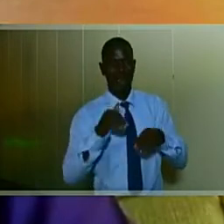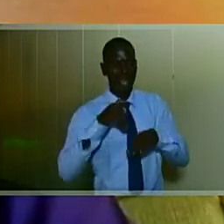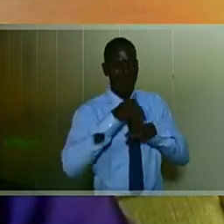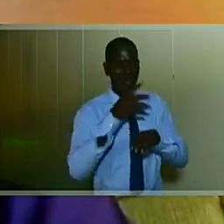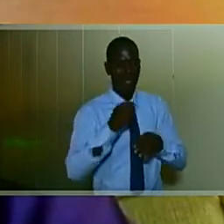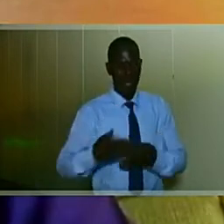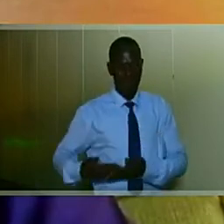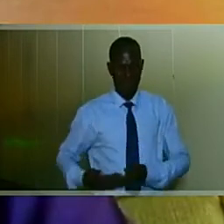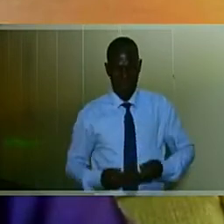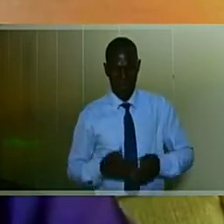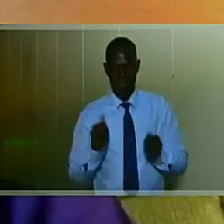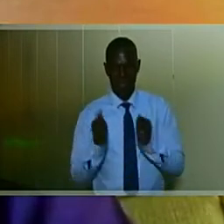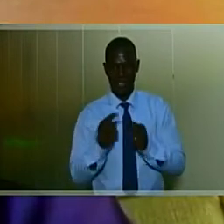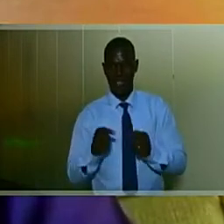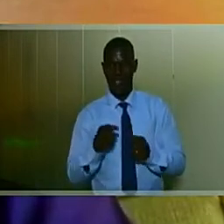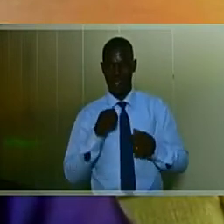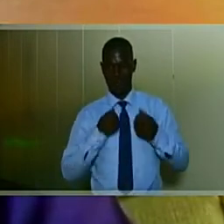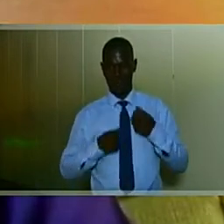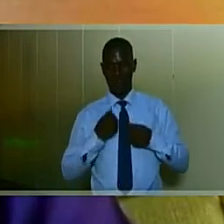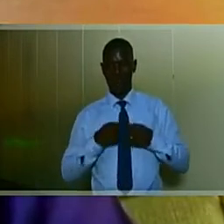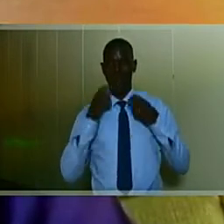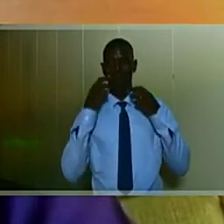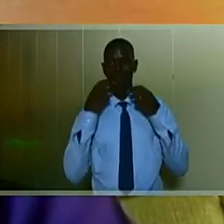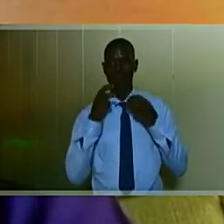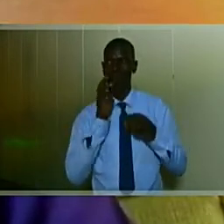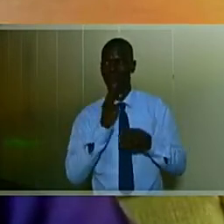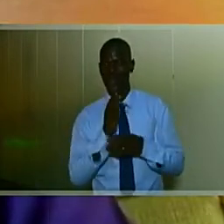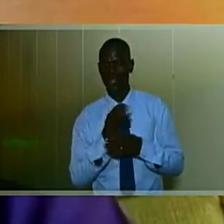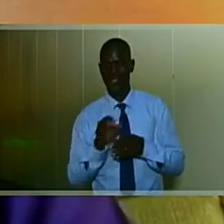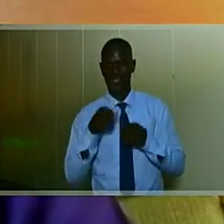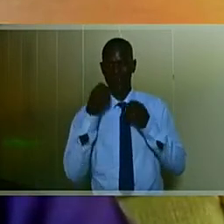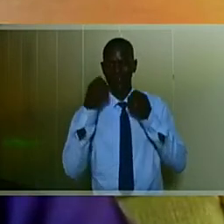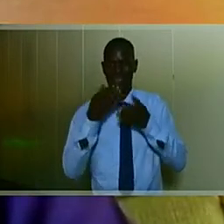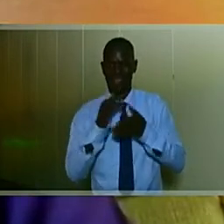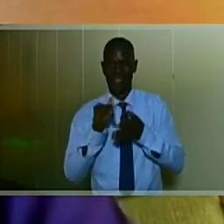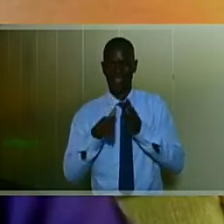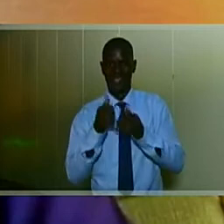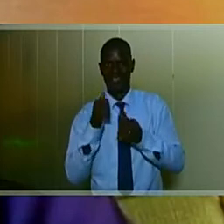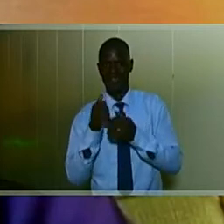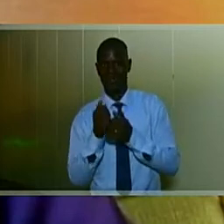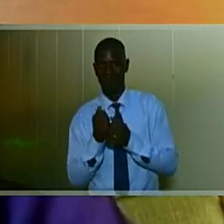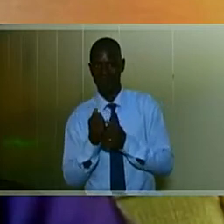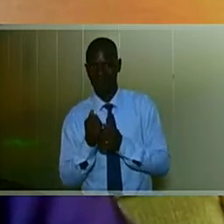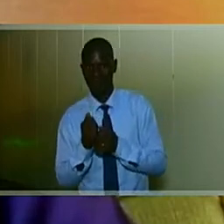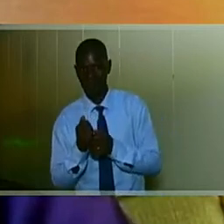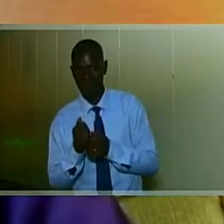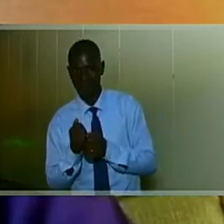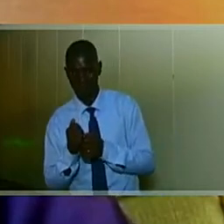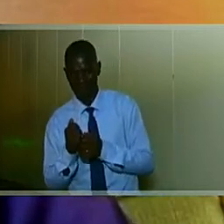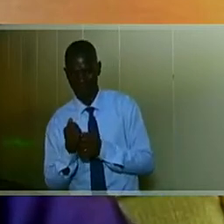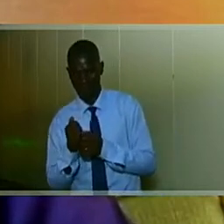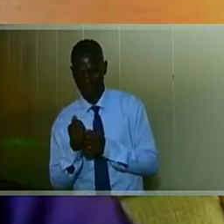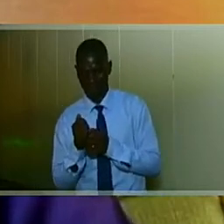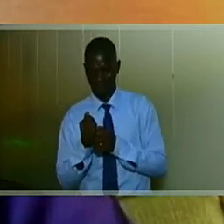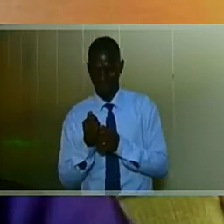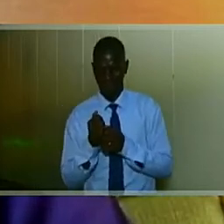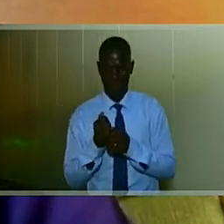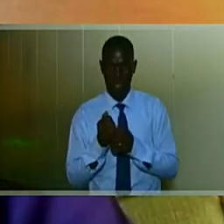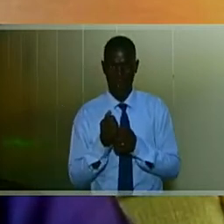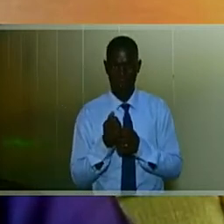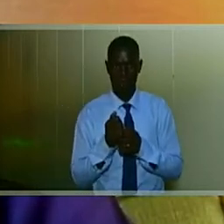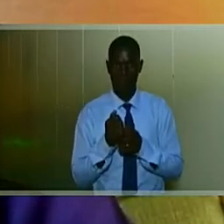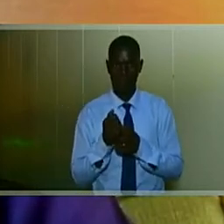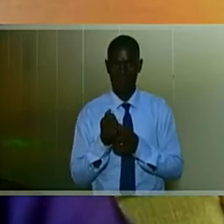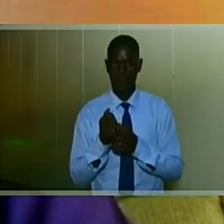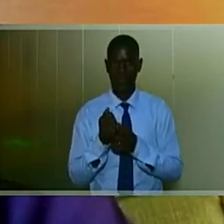many significant provisions in the Electoral Act that seek to strengthen, even though on incremental basis, institution of free